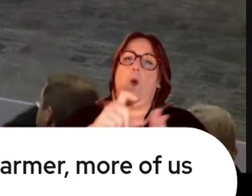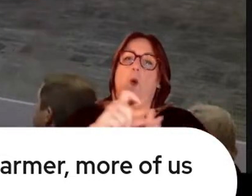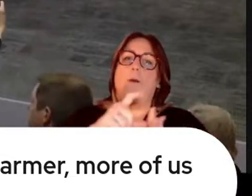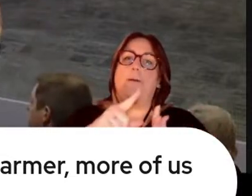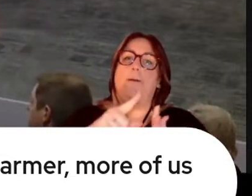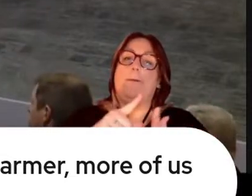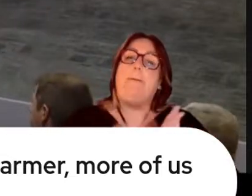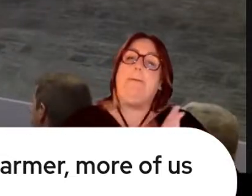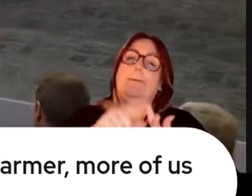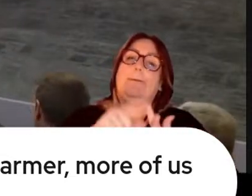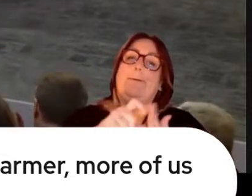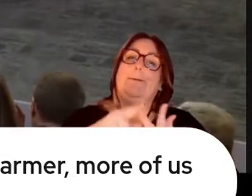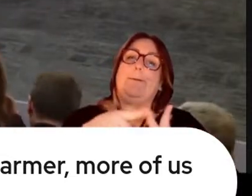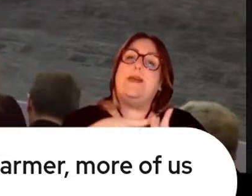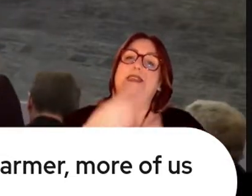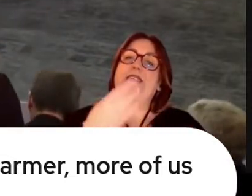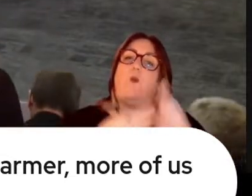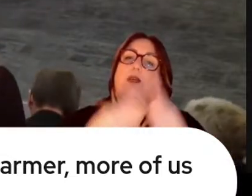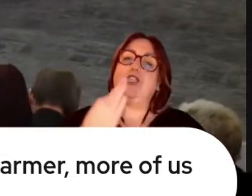Young from the BBC.